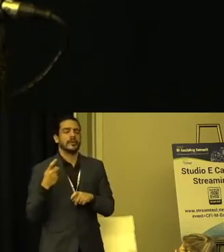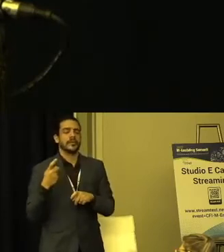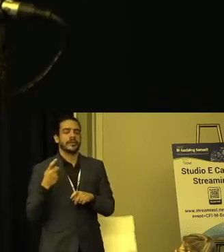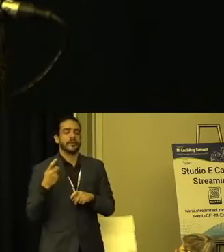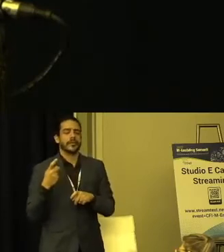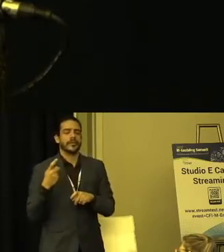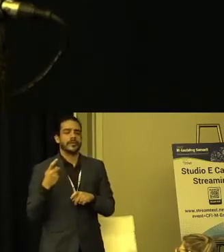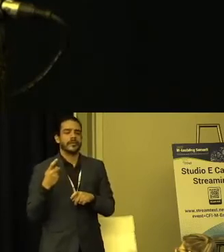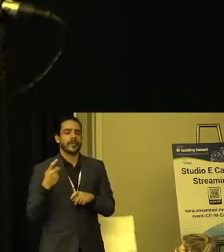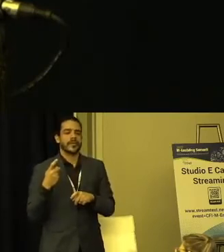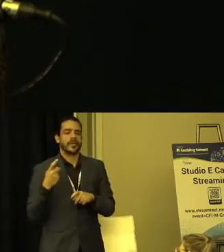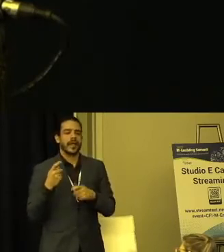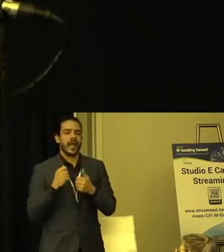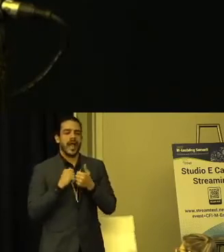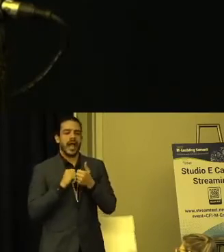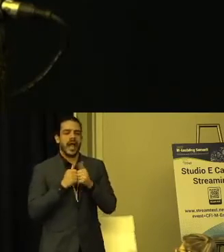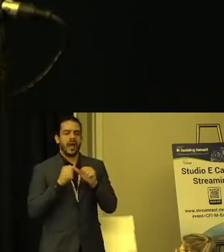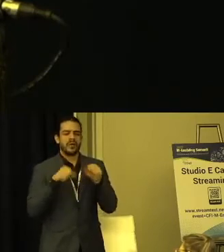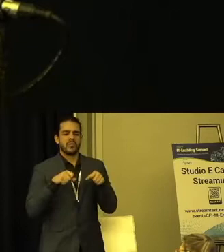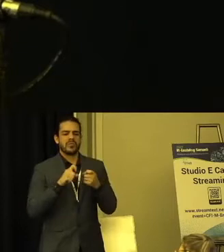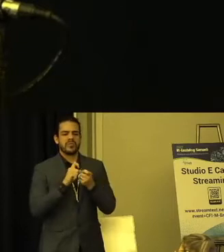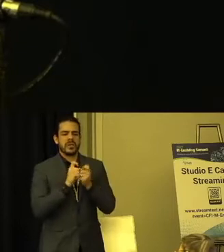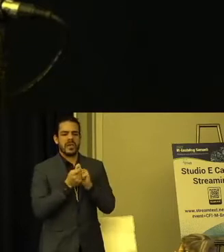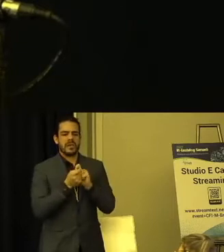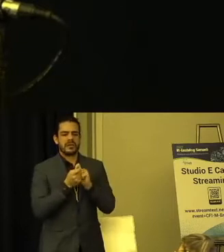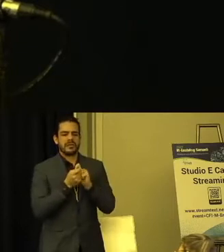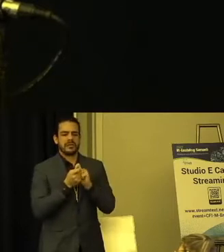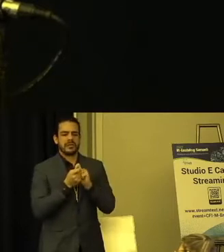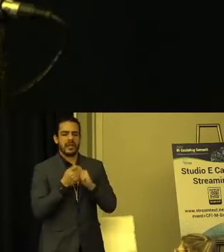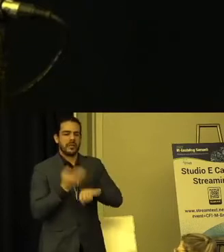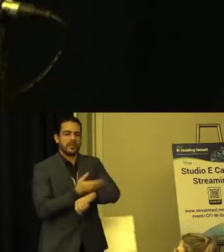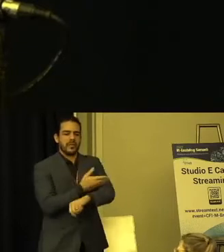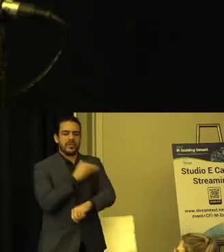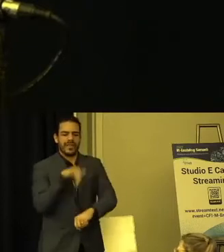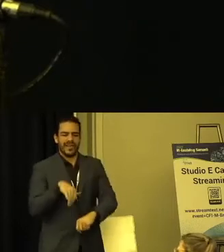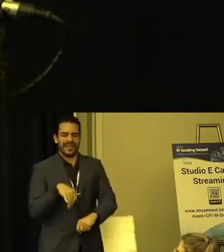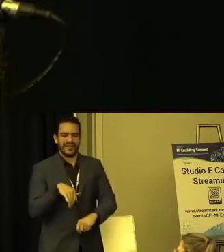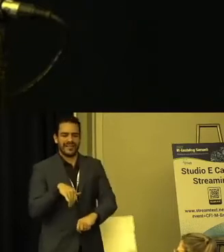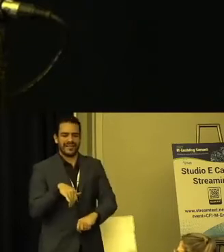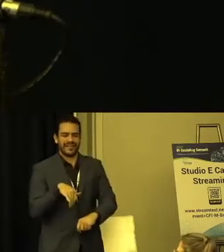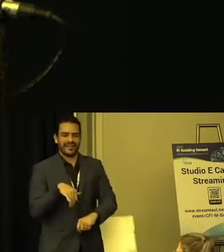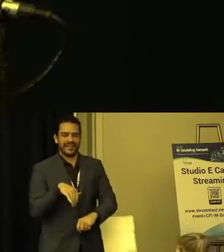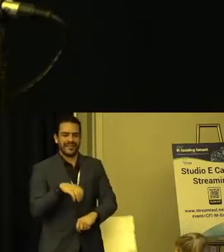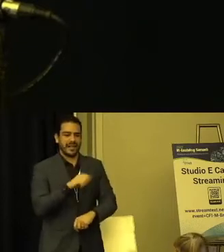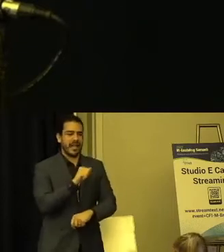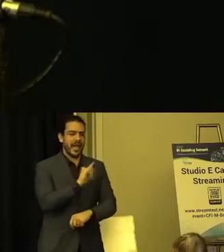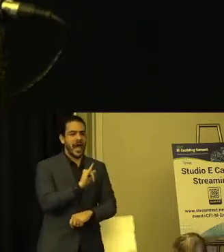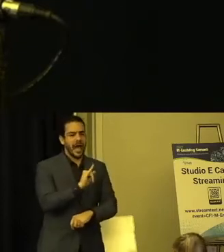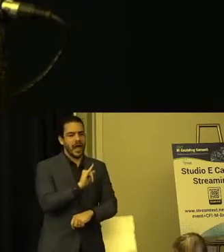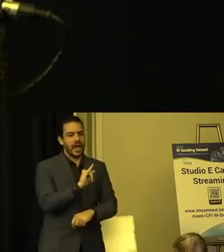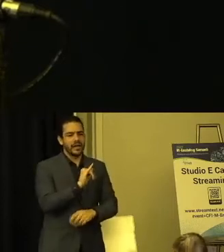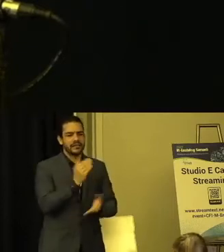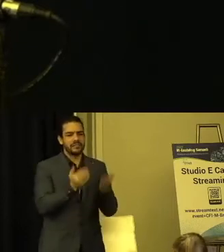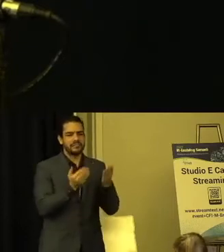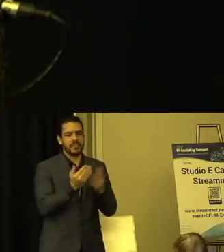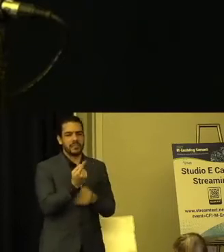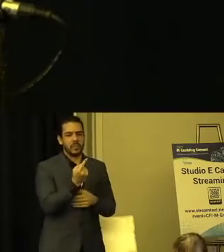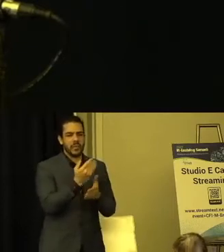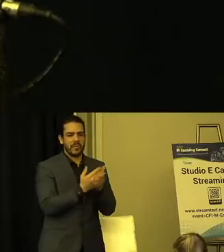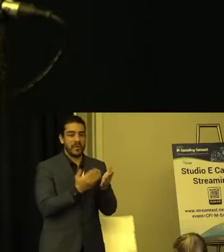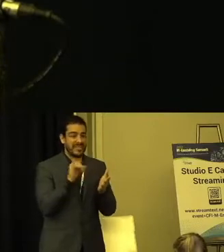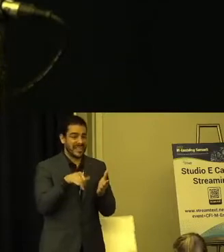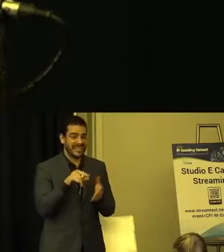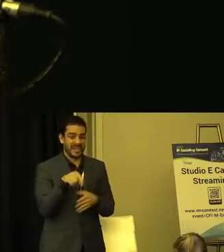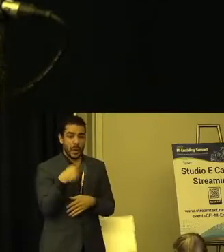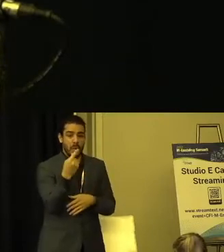But what can we do differently to improve on that? AI is maybe one aspect, but is that the only aspect? Is that the